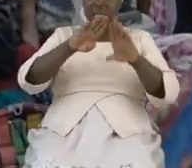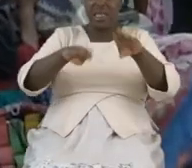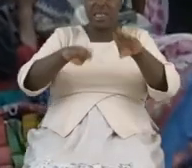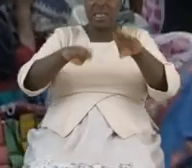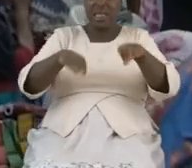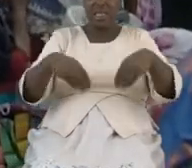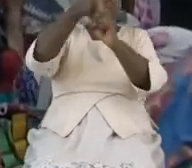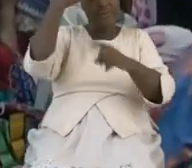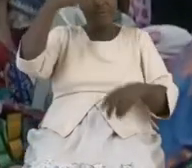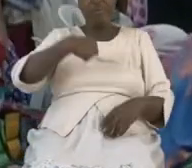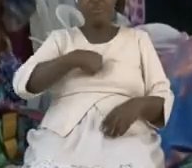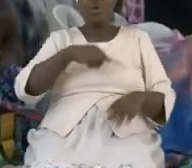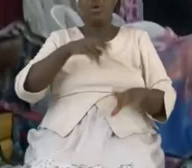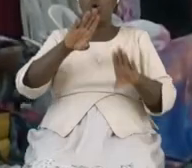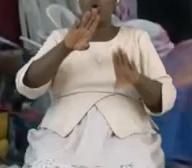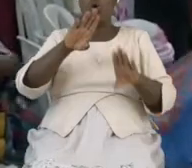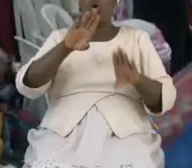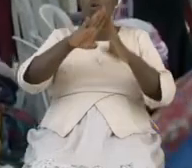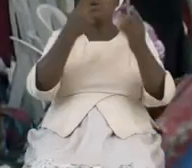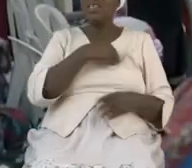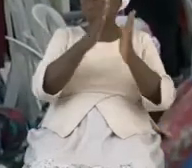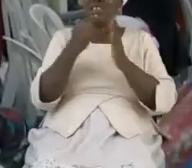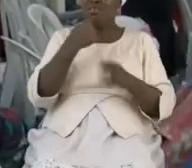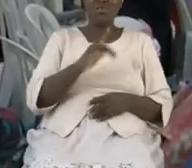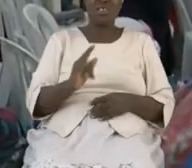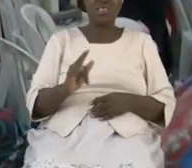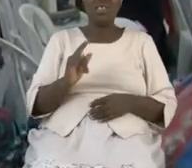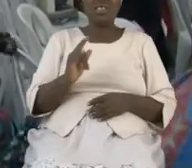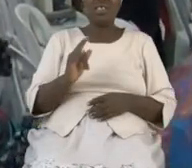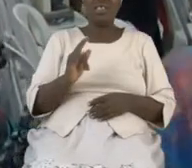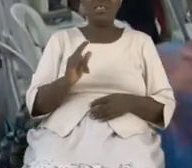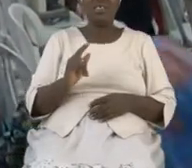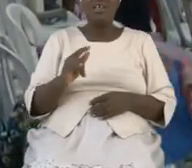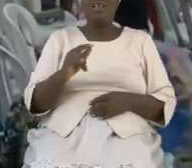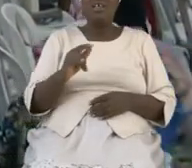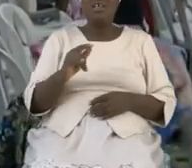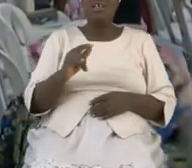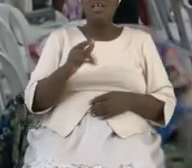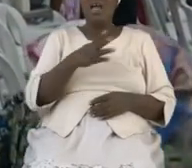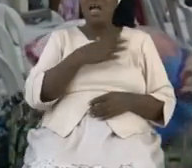Open your mouth, pray, talk to the Lord, and the Lord answer your prayer.